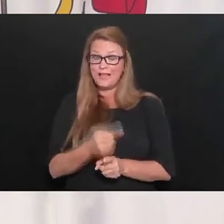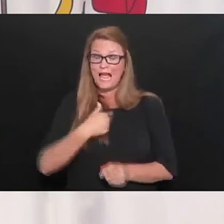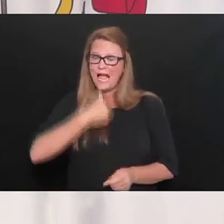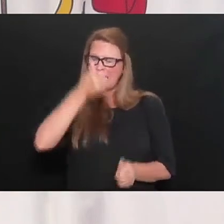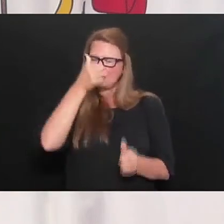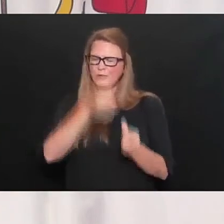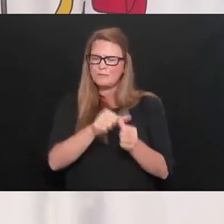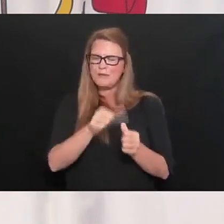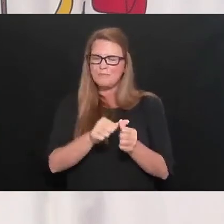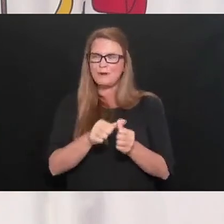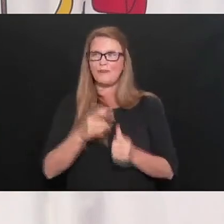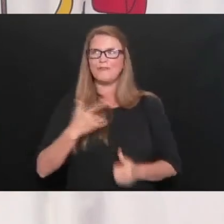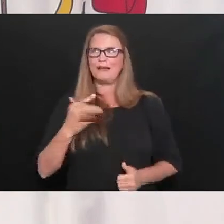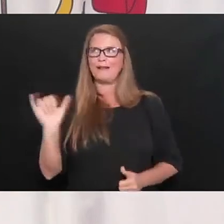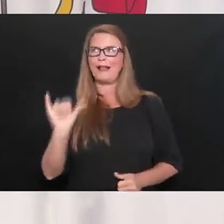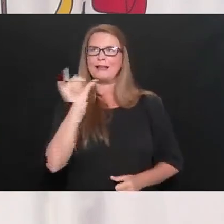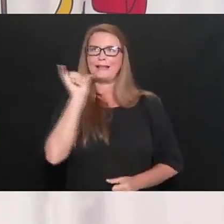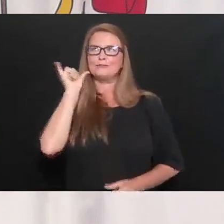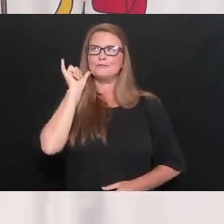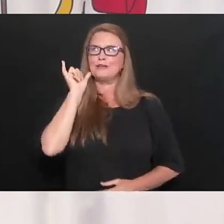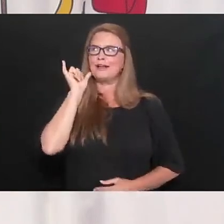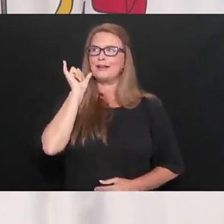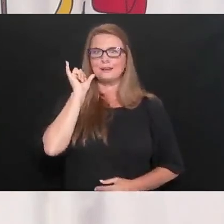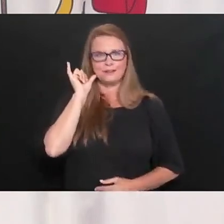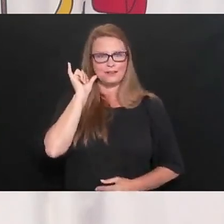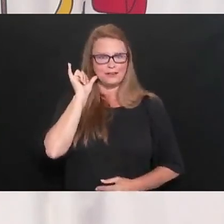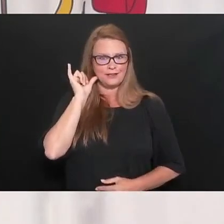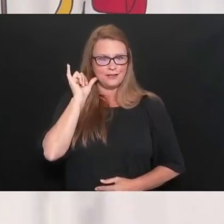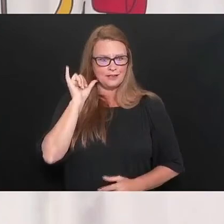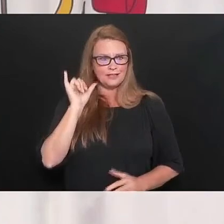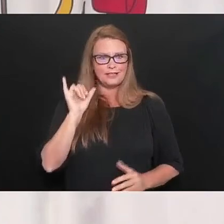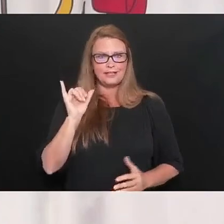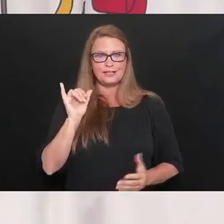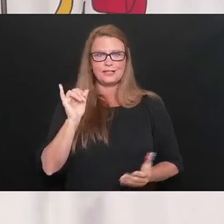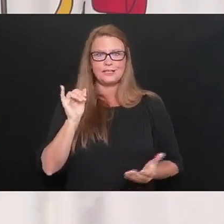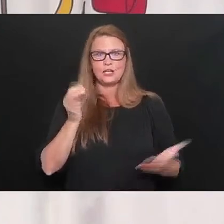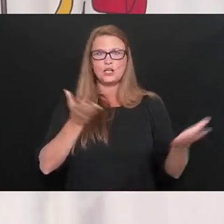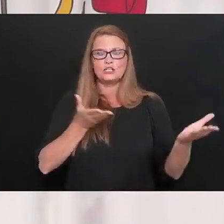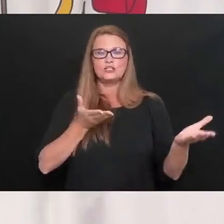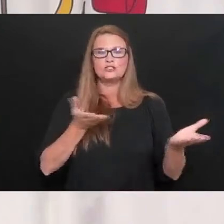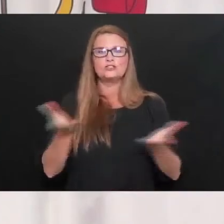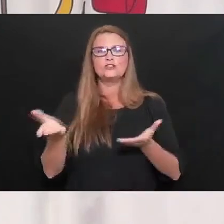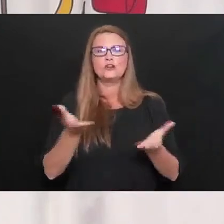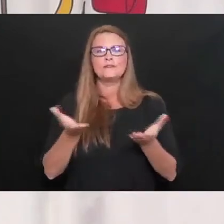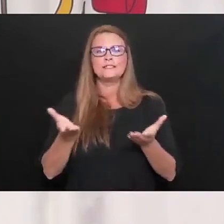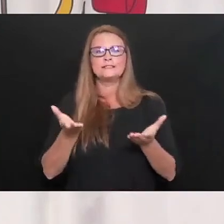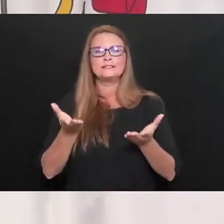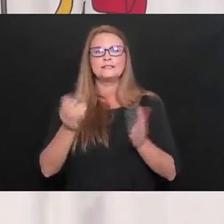it was yesterday that a service in the state of Washington,